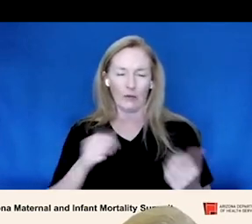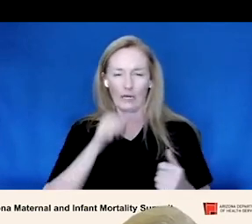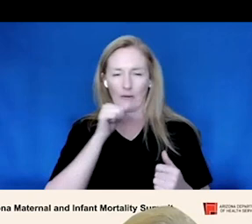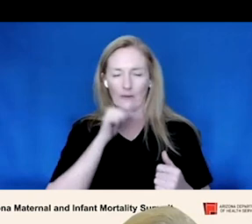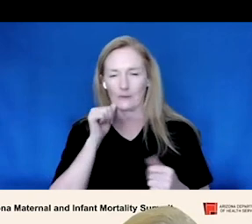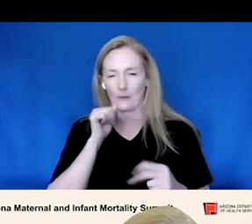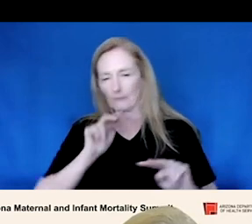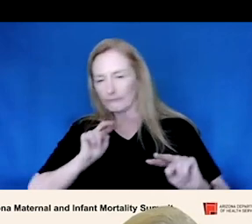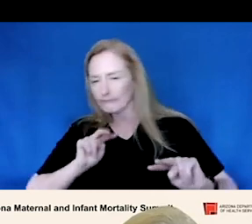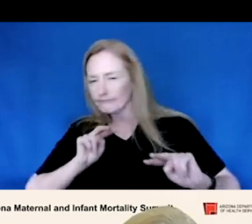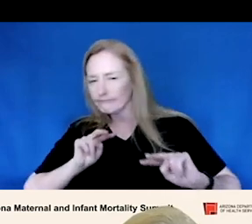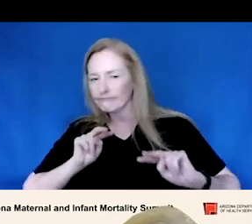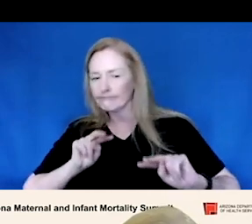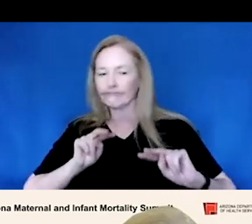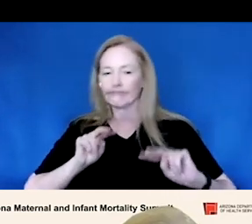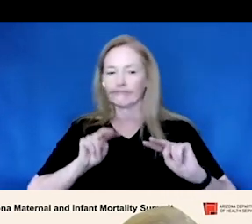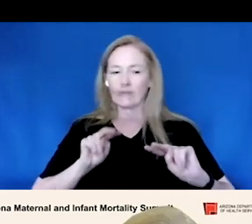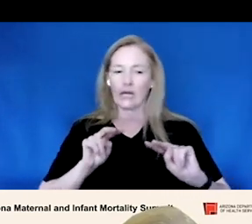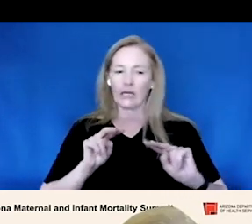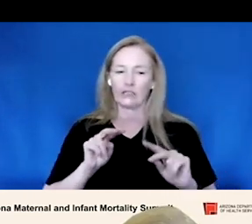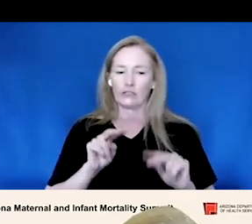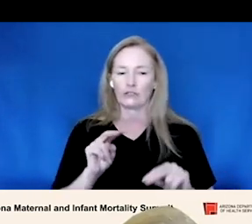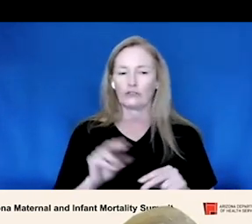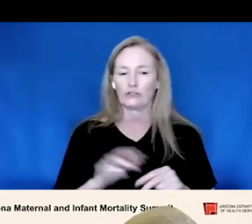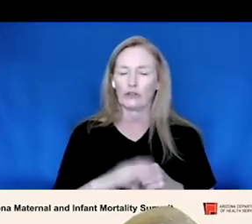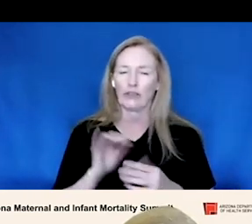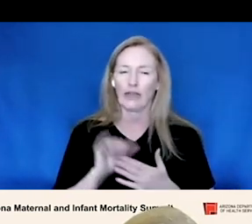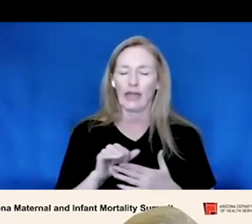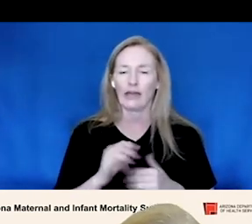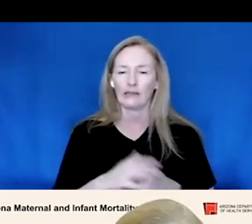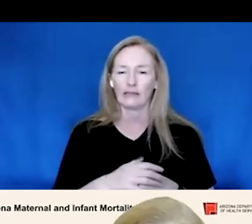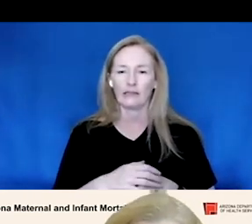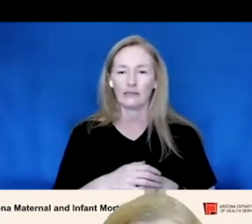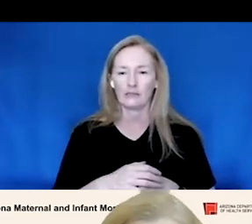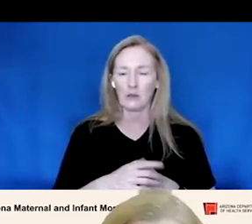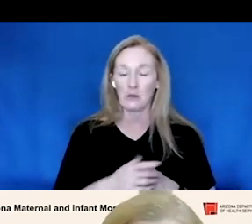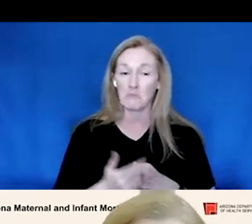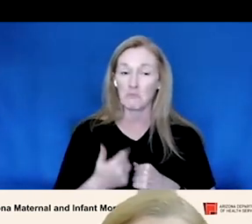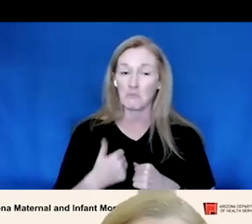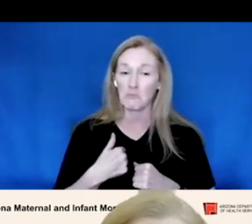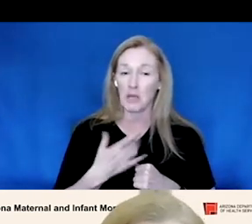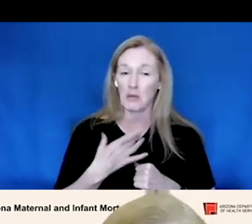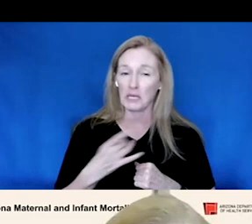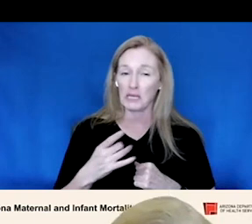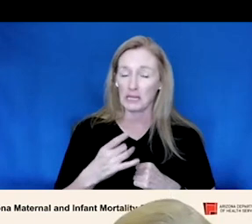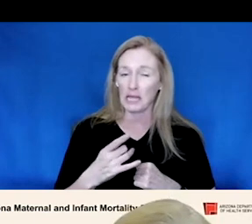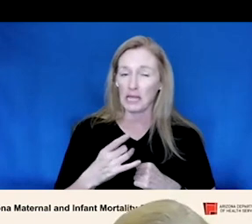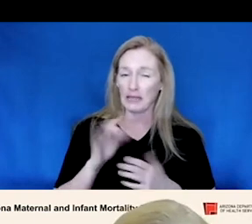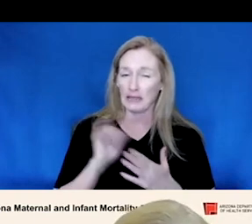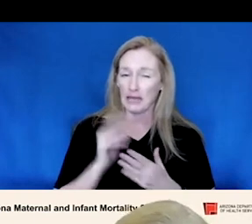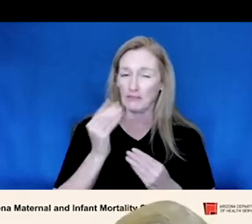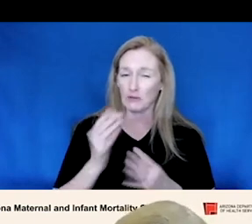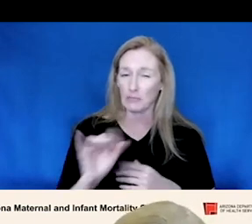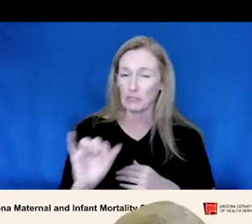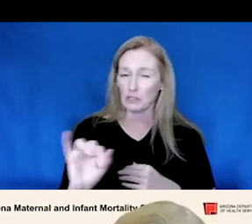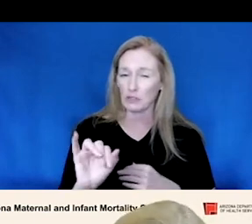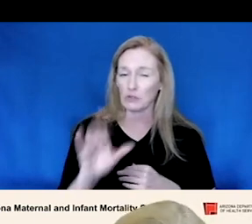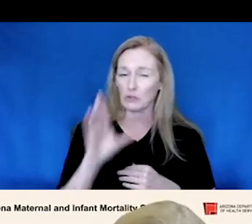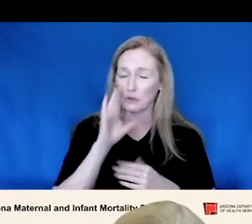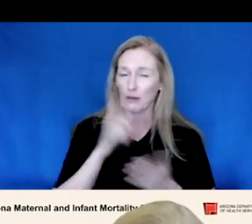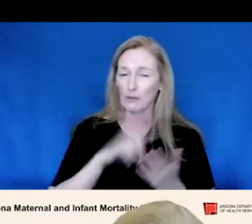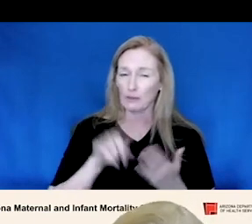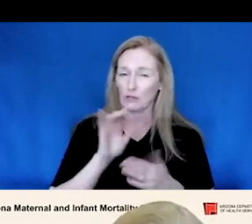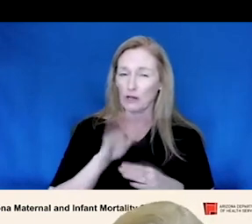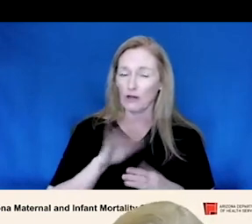up. I'd like to get the detail myself. Great, thank you, Alita. Hey, Julia, is it yes.